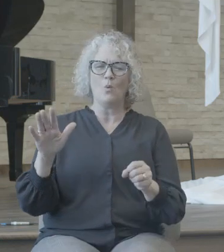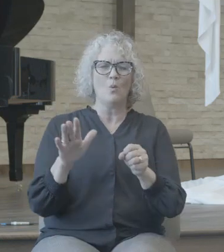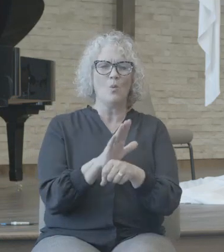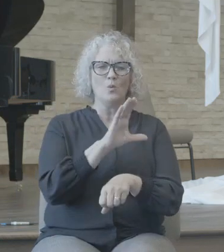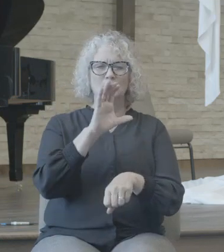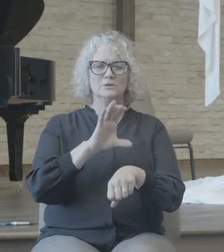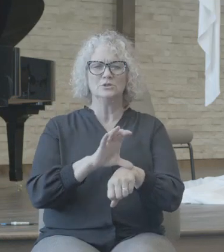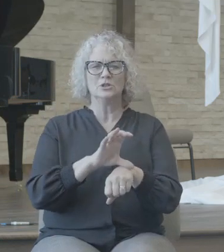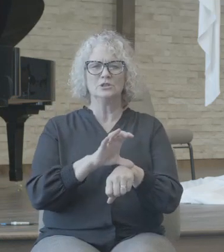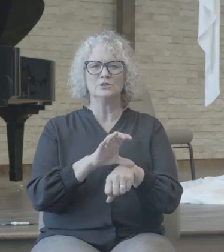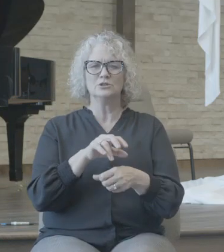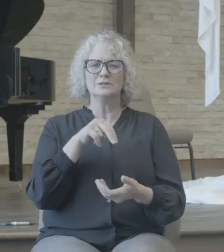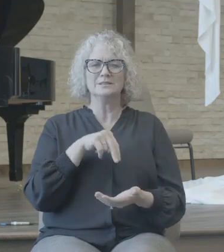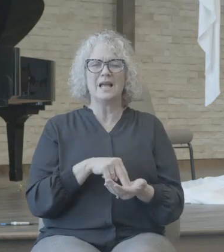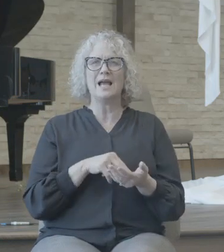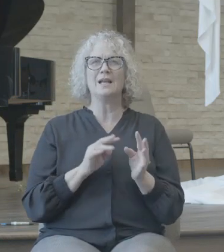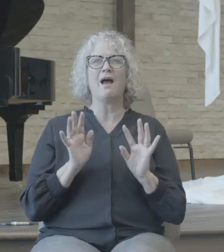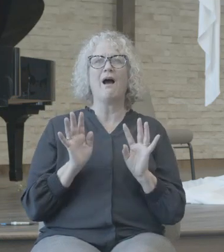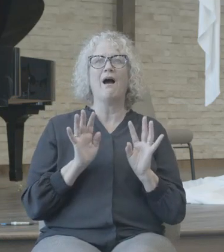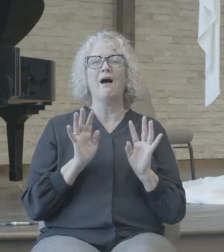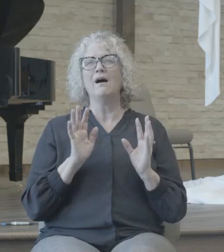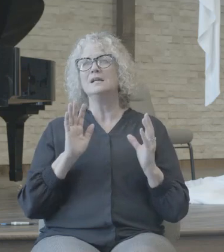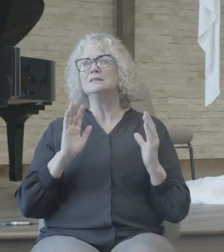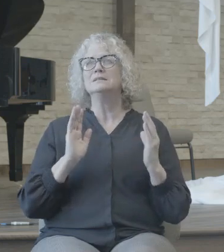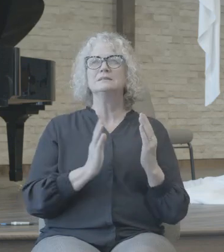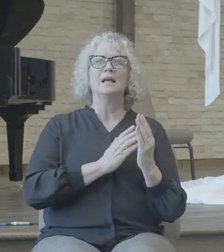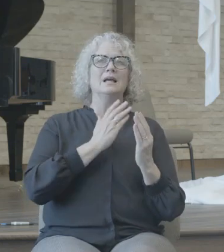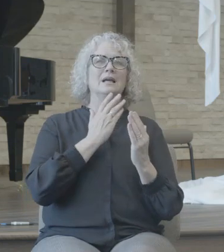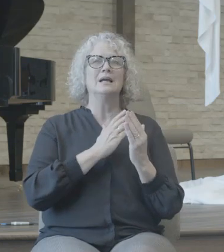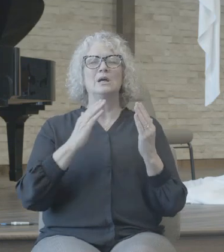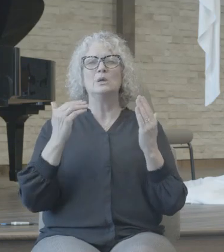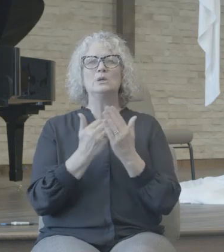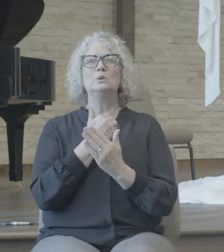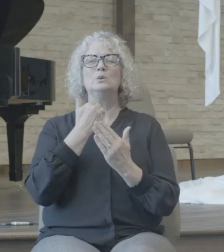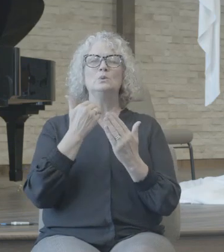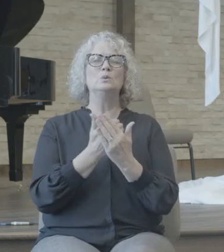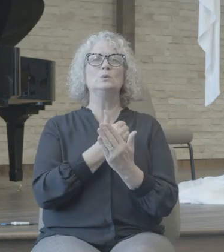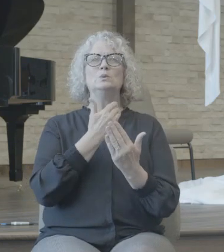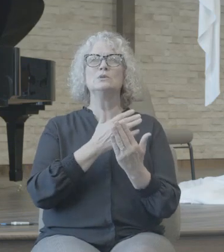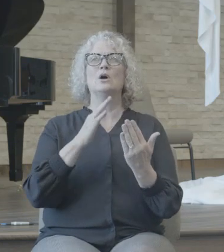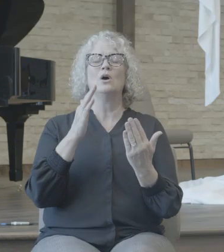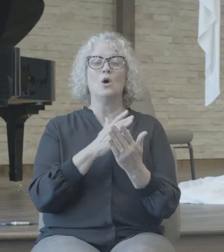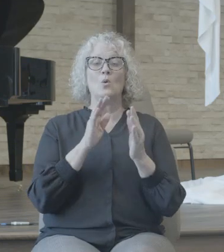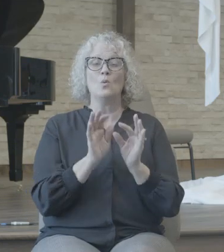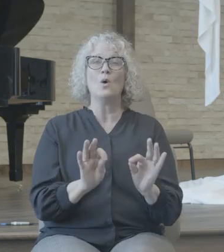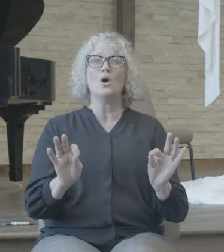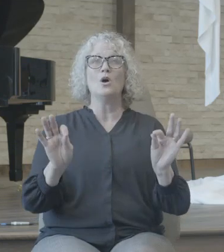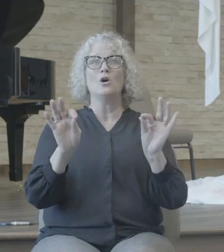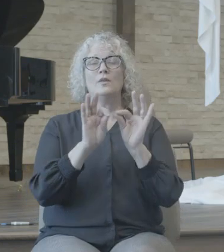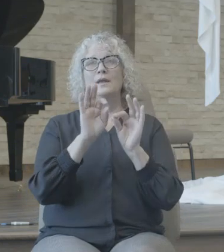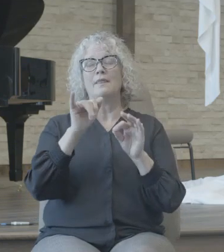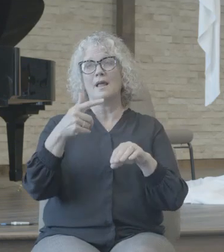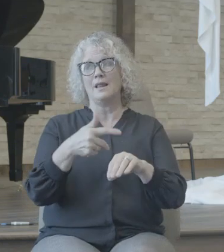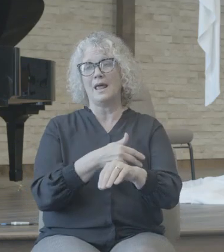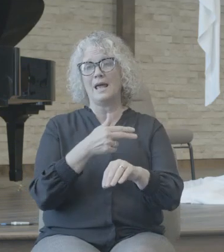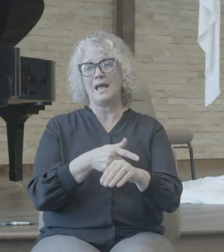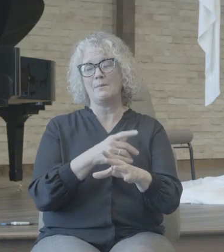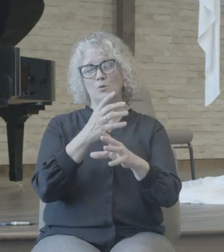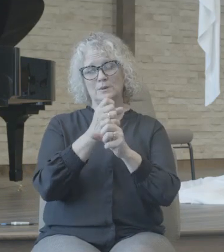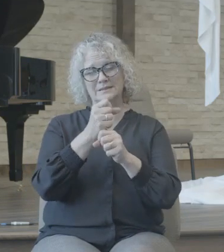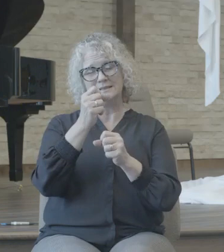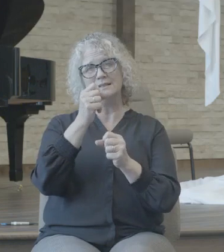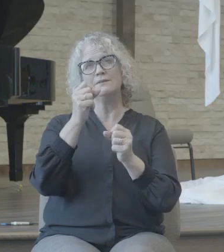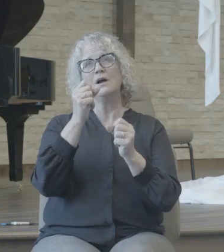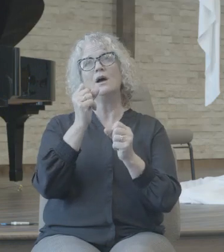singing this new song, Worthy is the Lamb, to receive glory and honor and